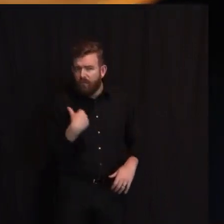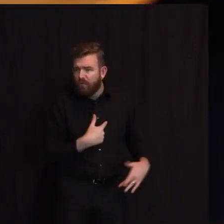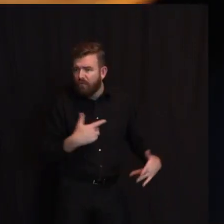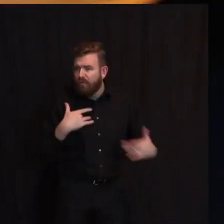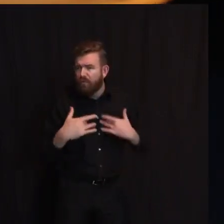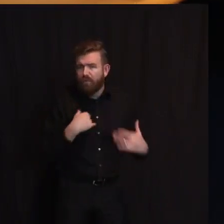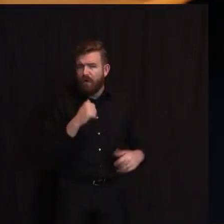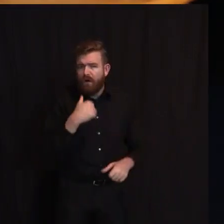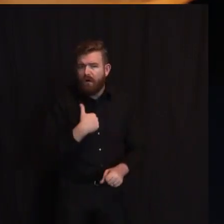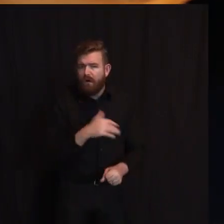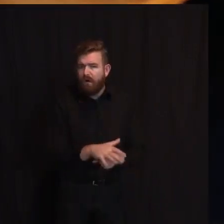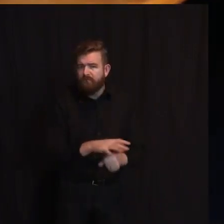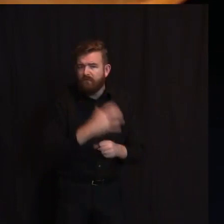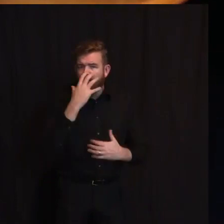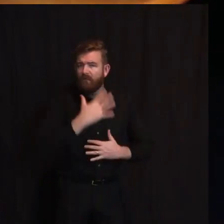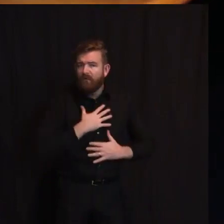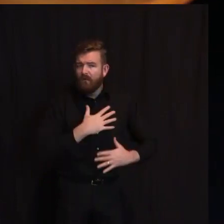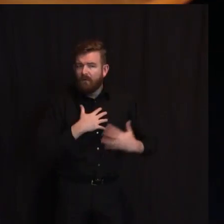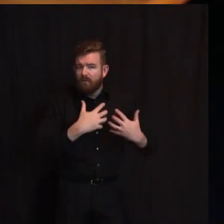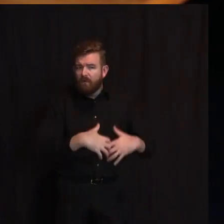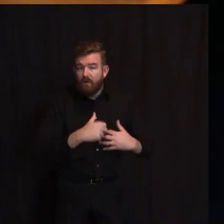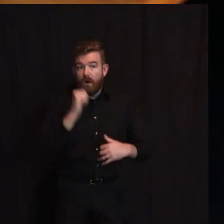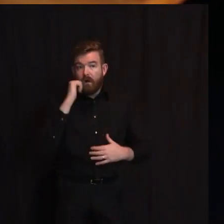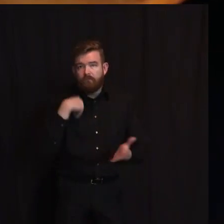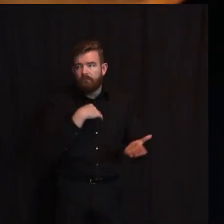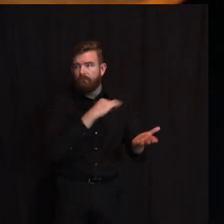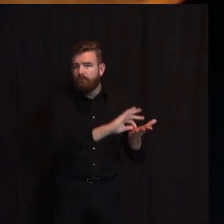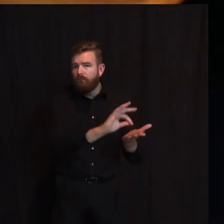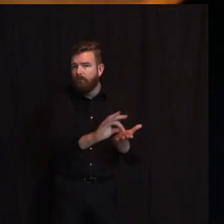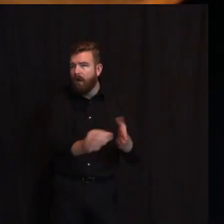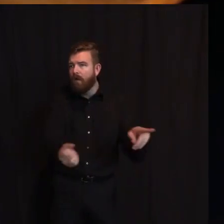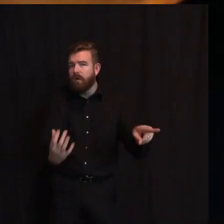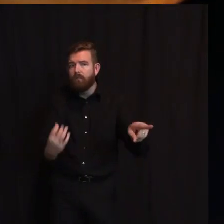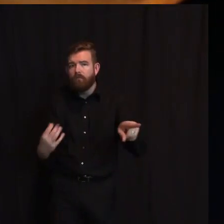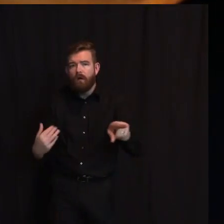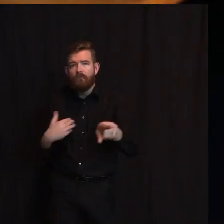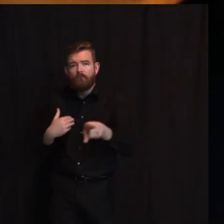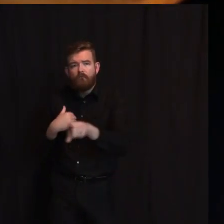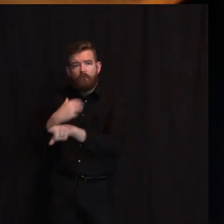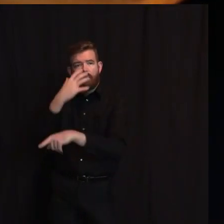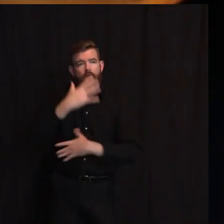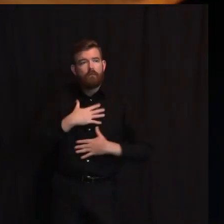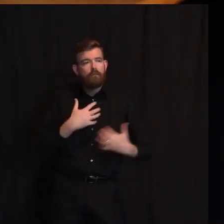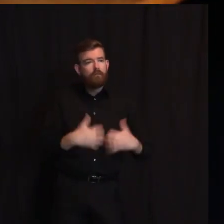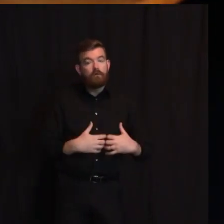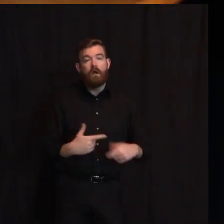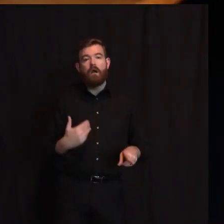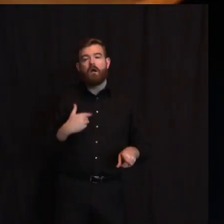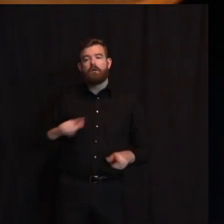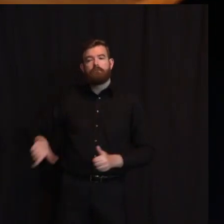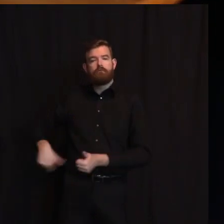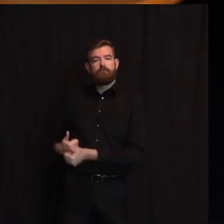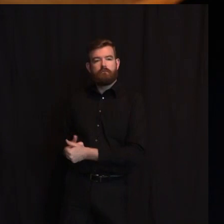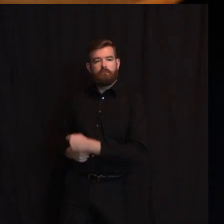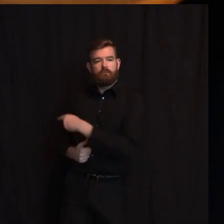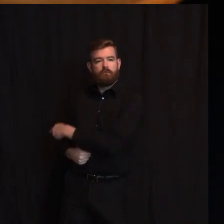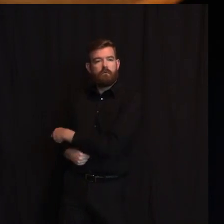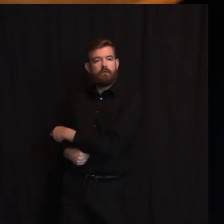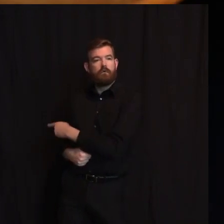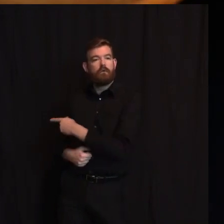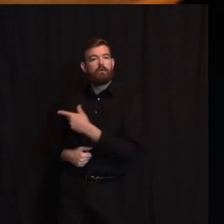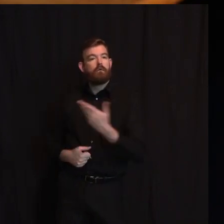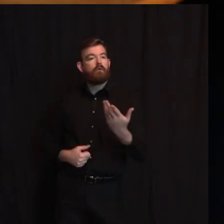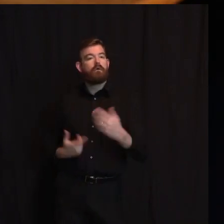so we do inventories of all alternative ventilators, anesthesia machines,